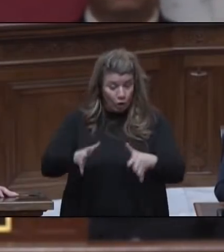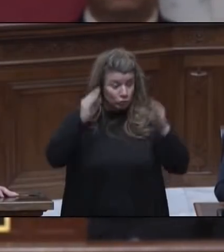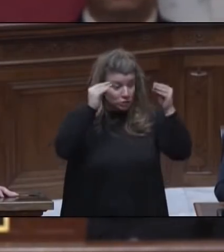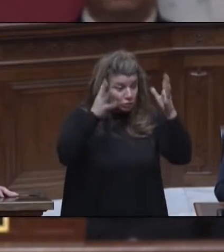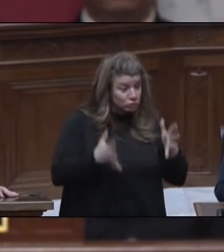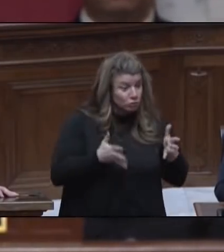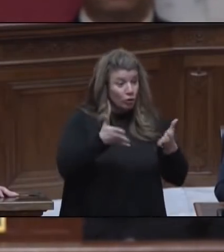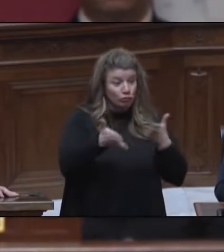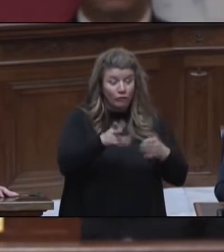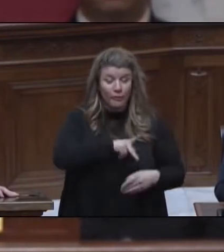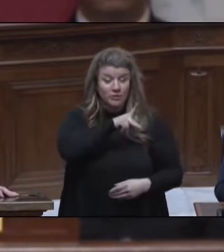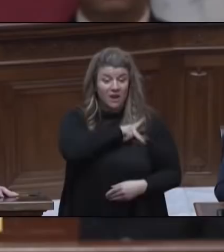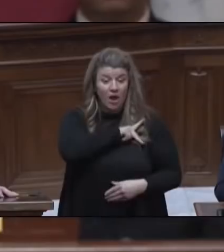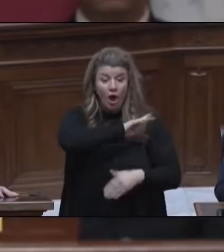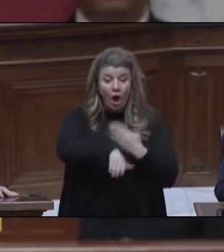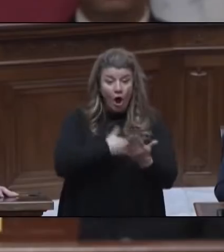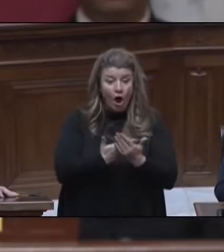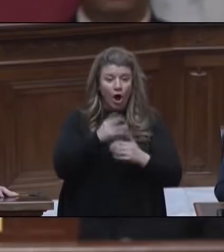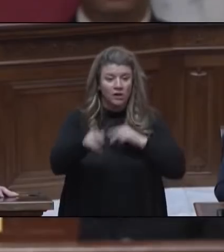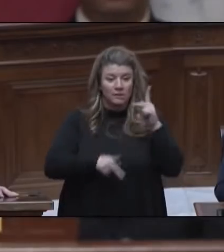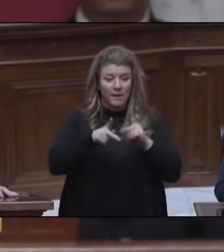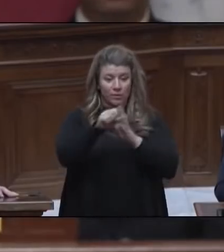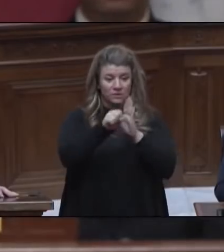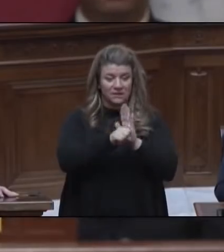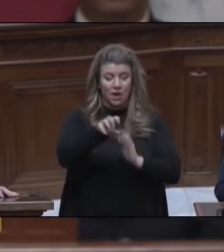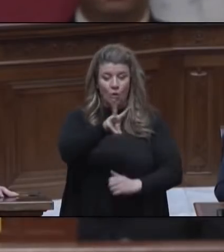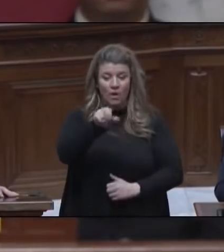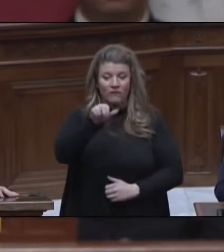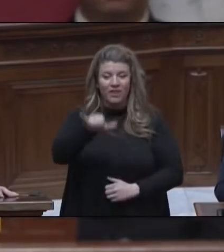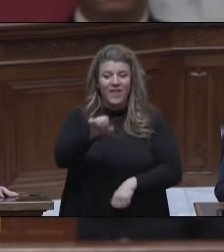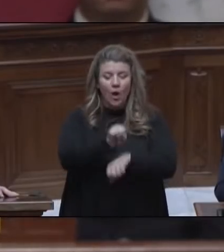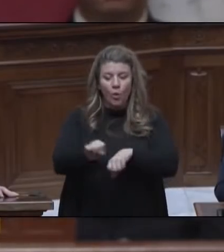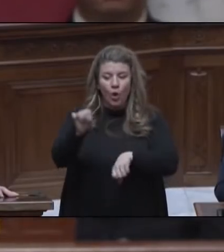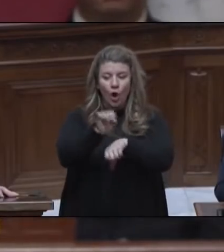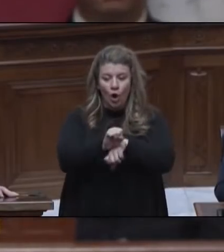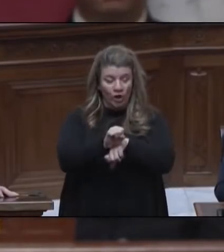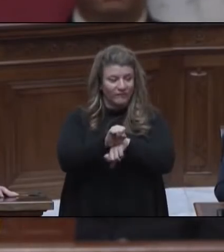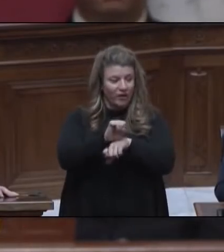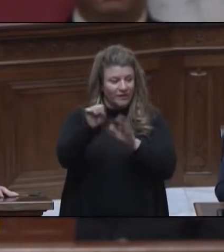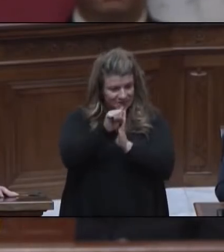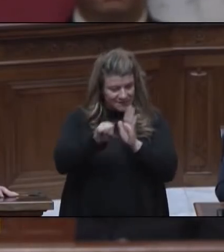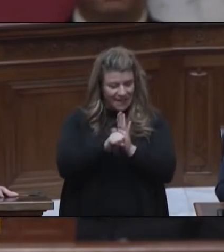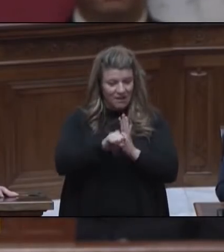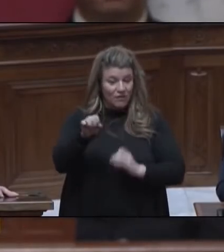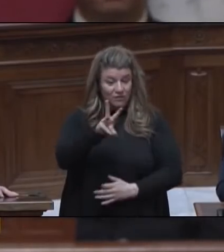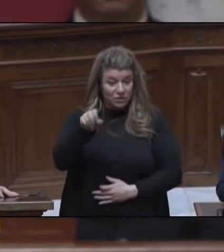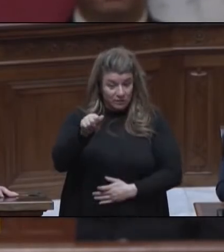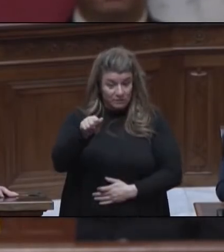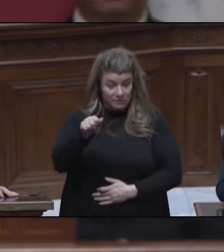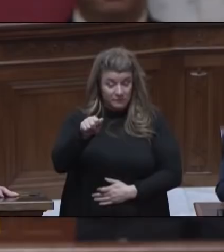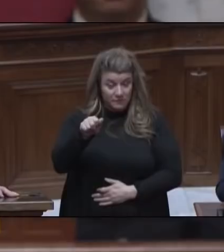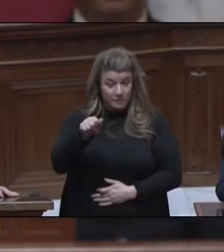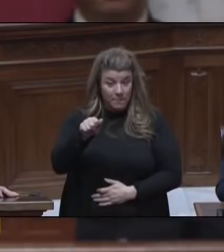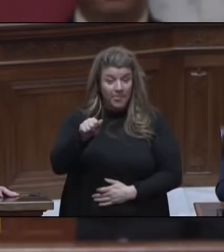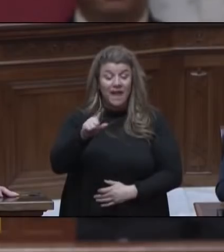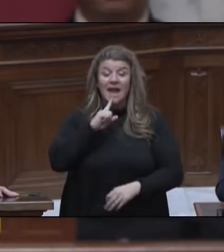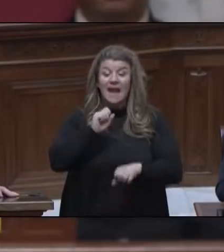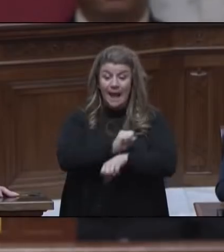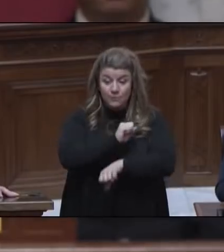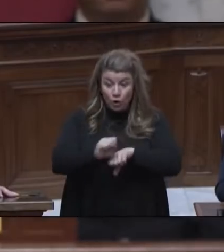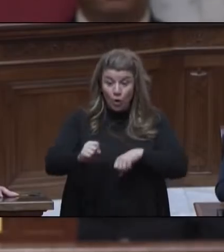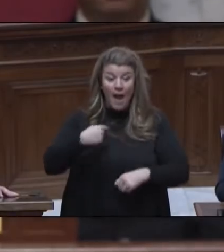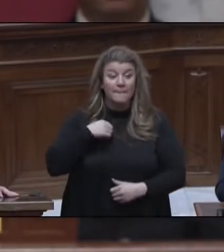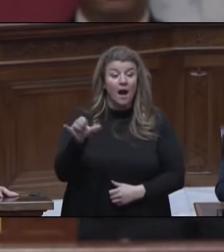service personnel, all the people in the state of West Virginia that work for the state of West Virginia, rather. And absolutely,